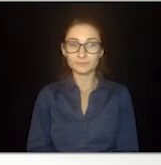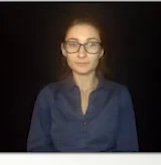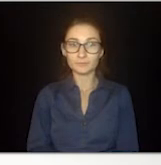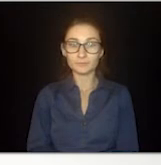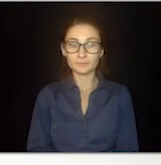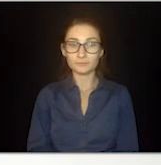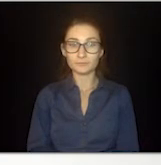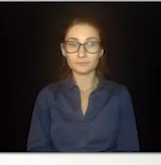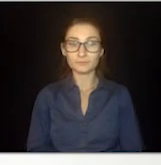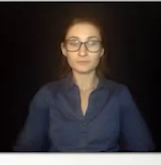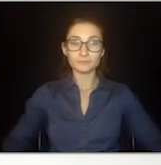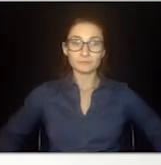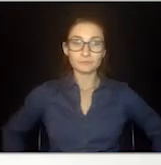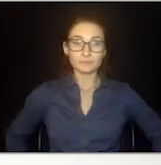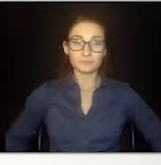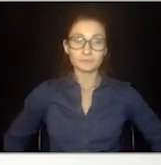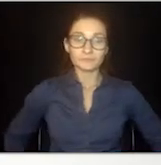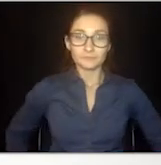Oh, I think it went